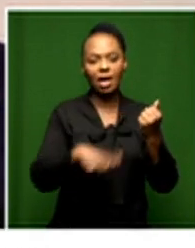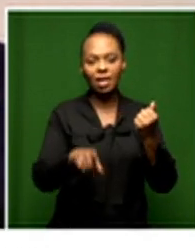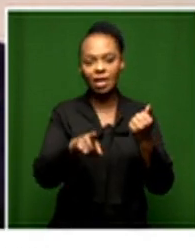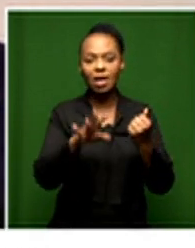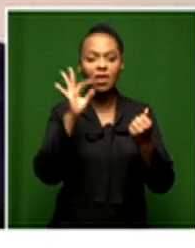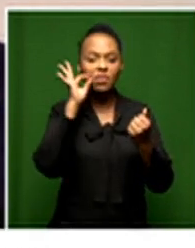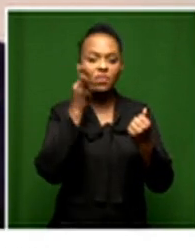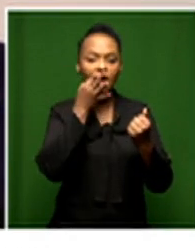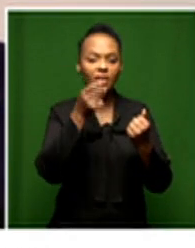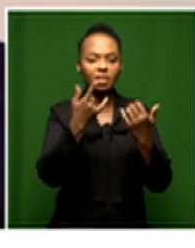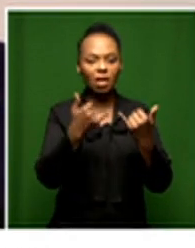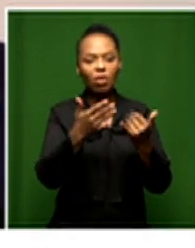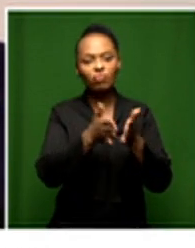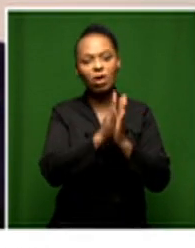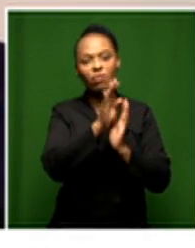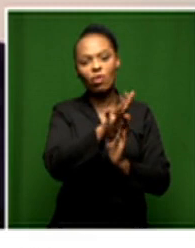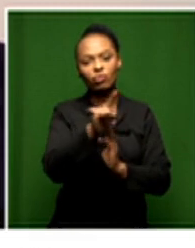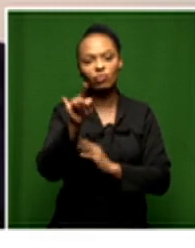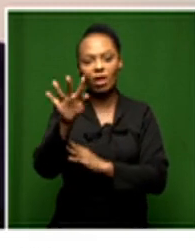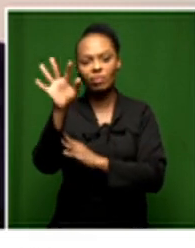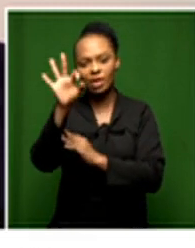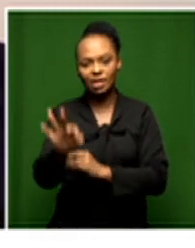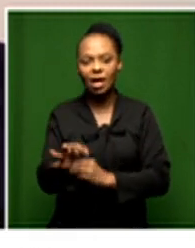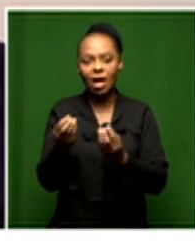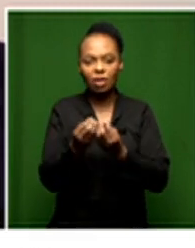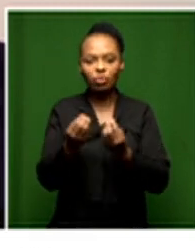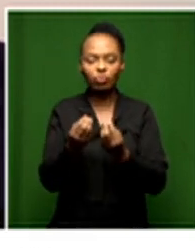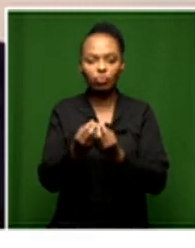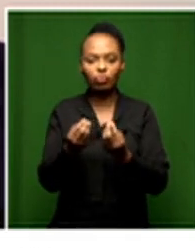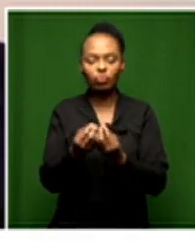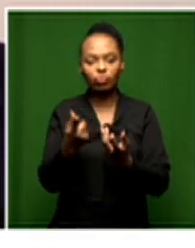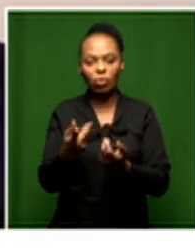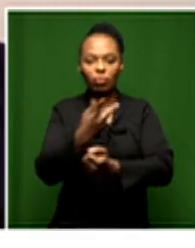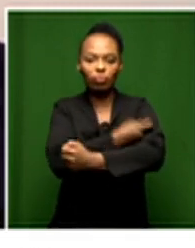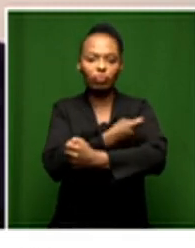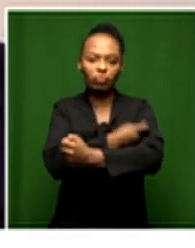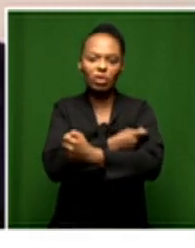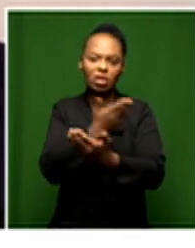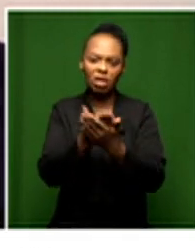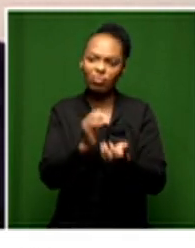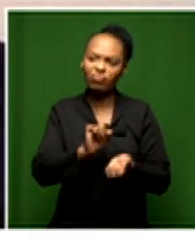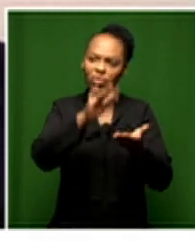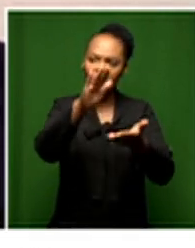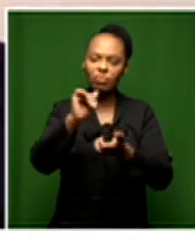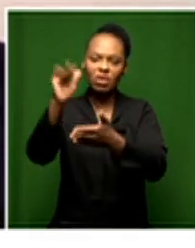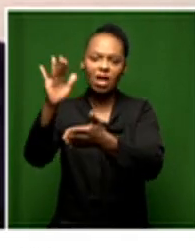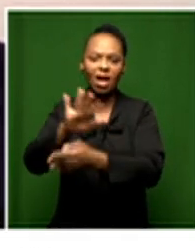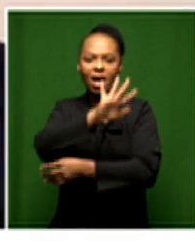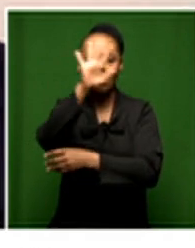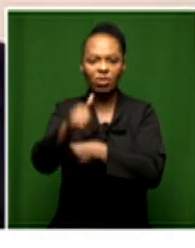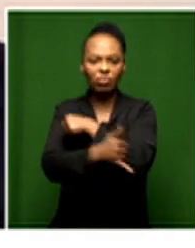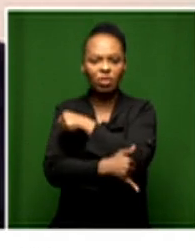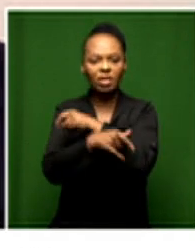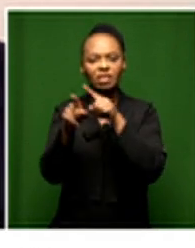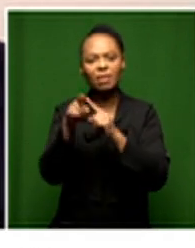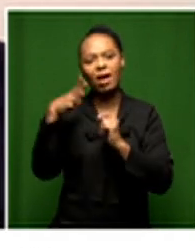course, has now called for about 4 to 5% of the existing stock of vaccines to be made available to African and other countries who are